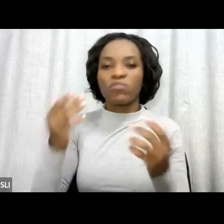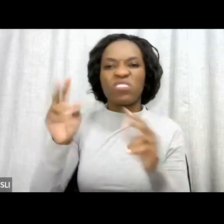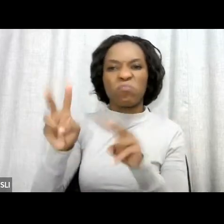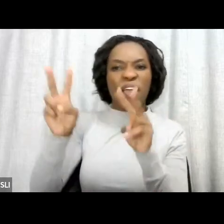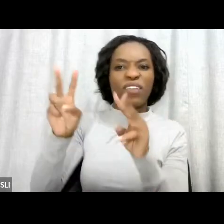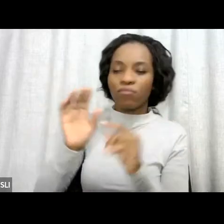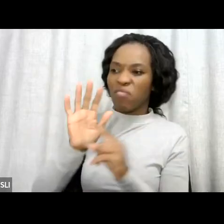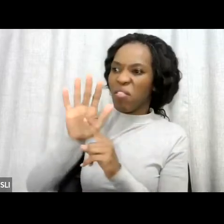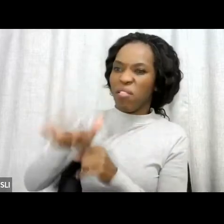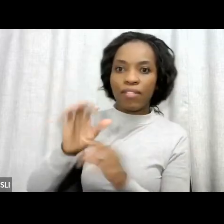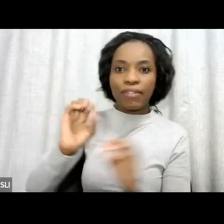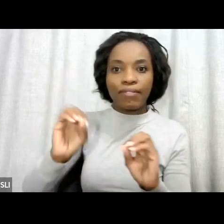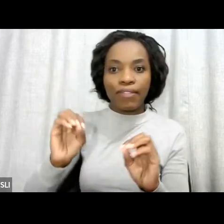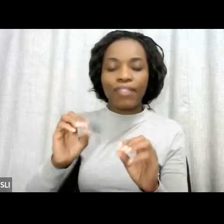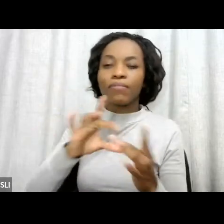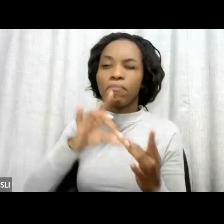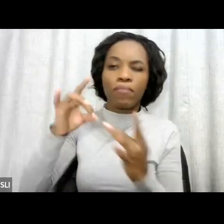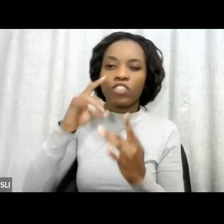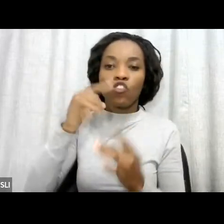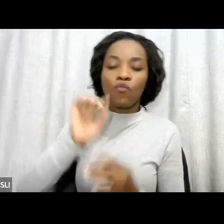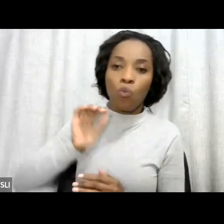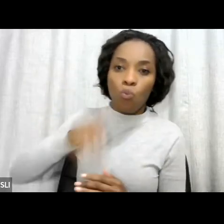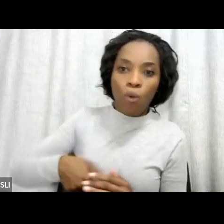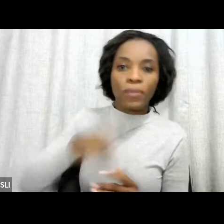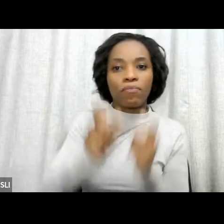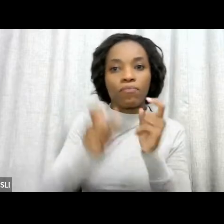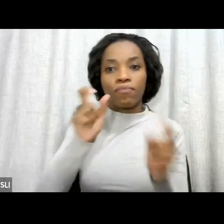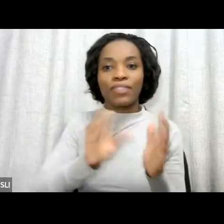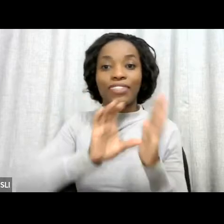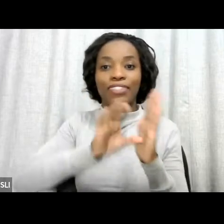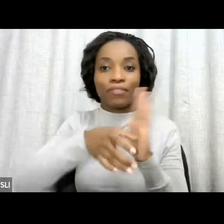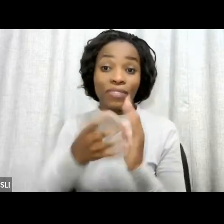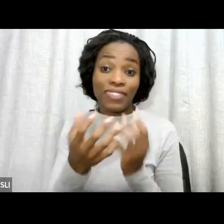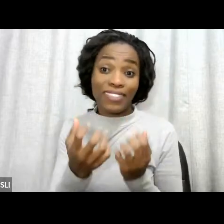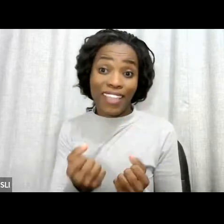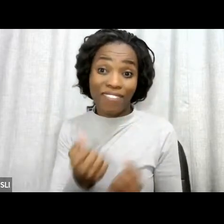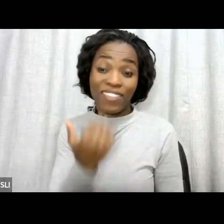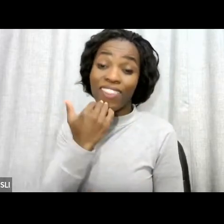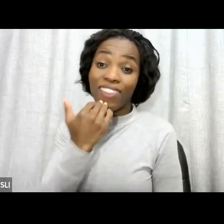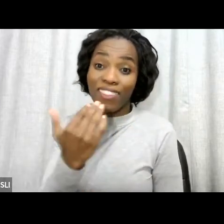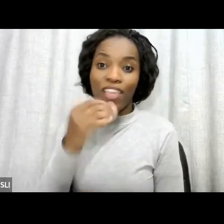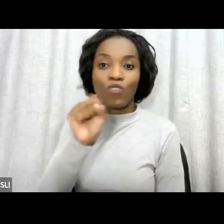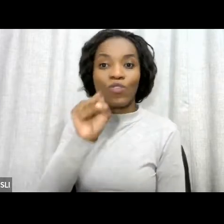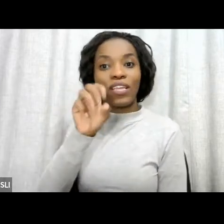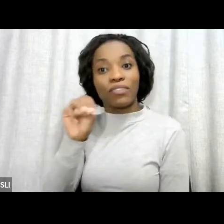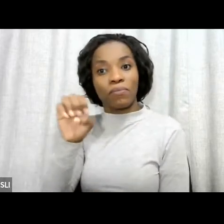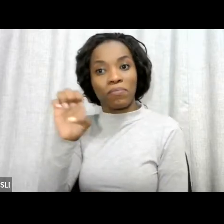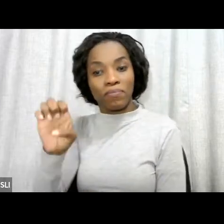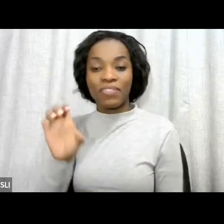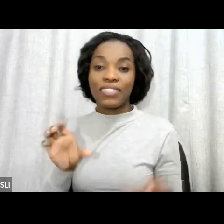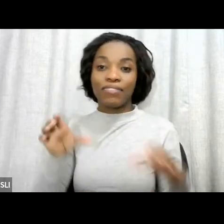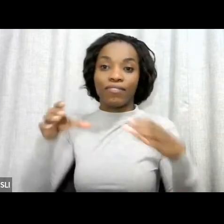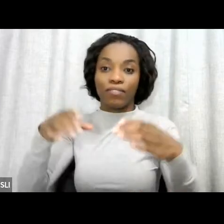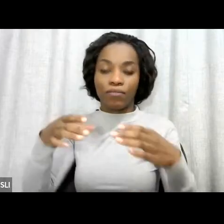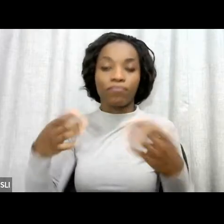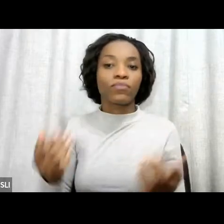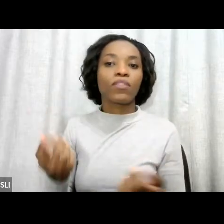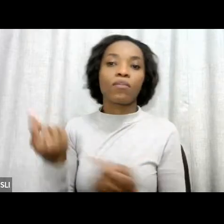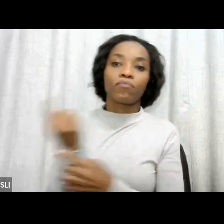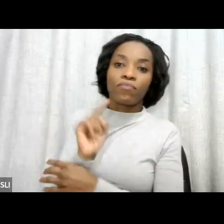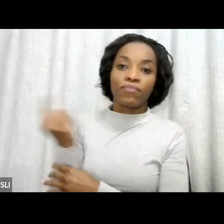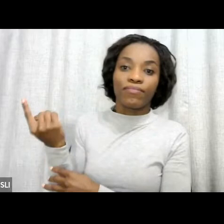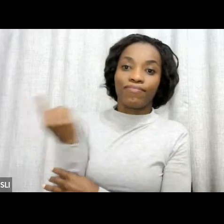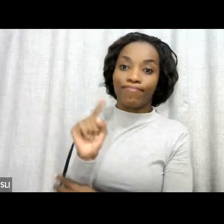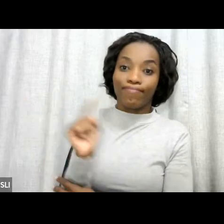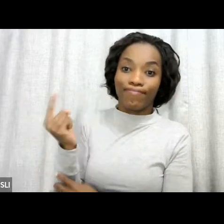as women and persons with disabilities. Thank you to the SMME segment team, the presenters that have presented